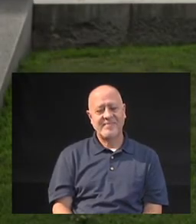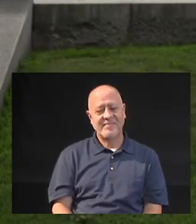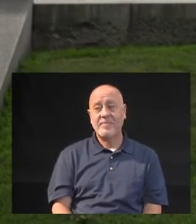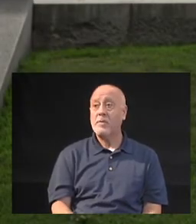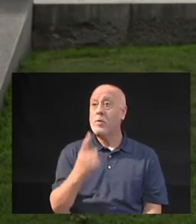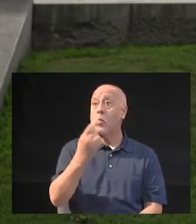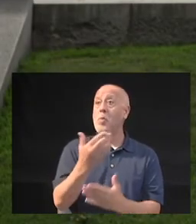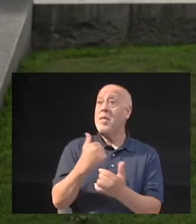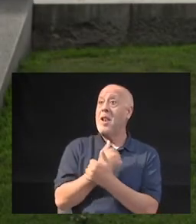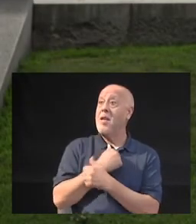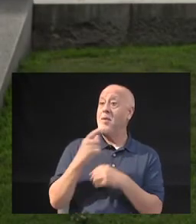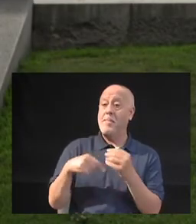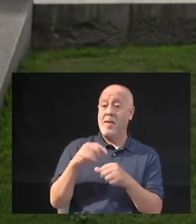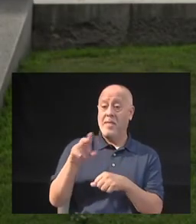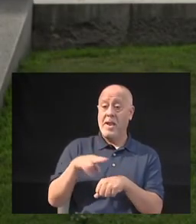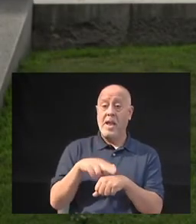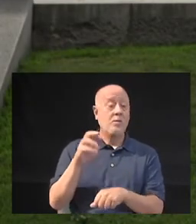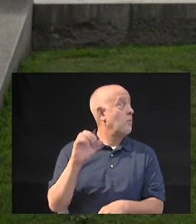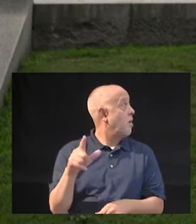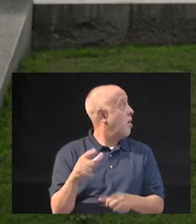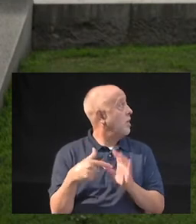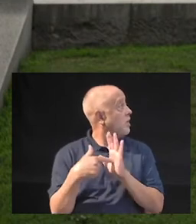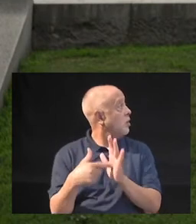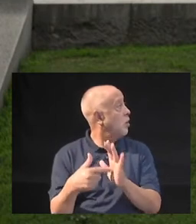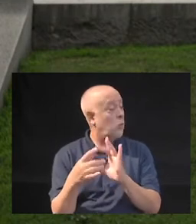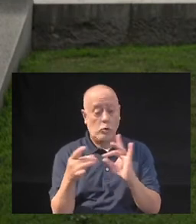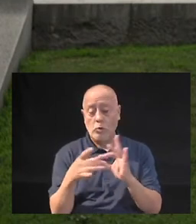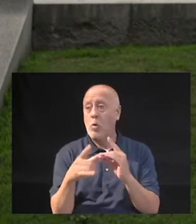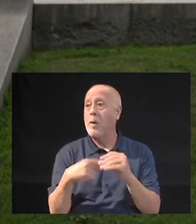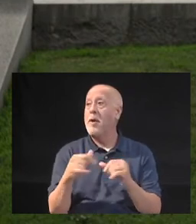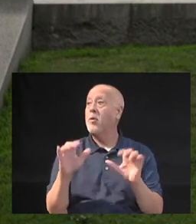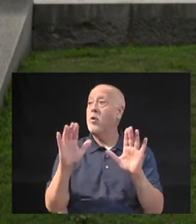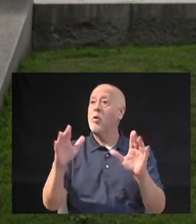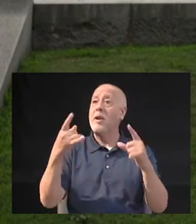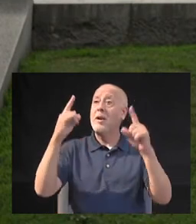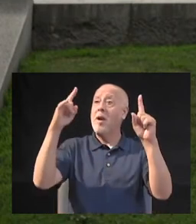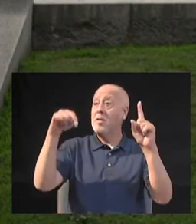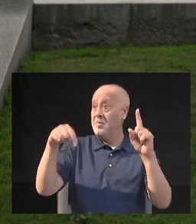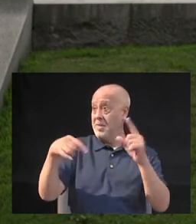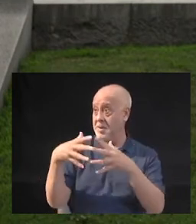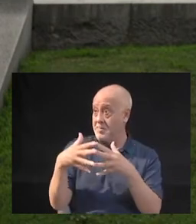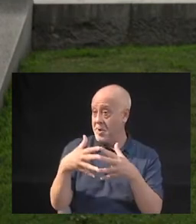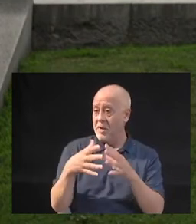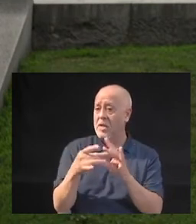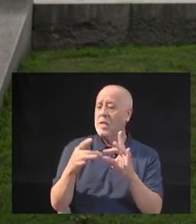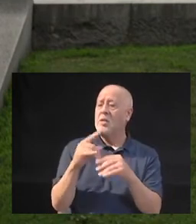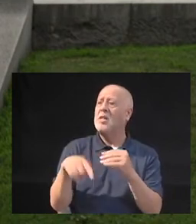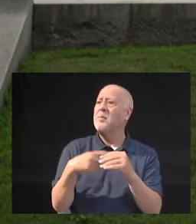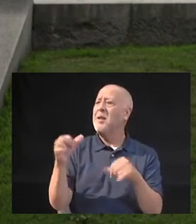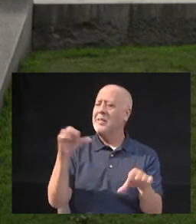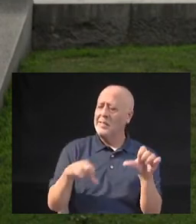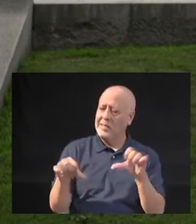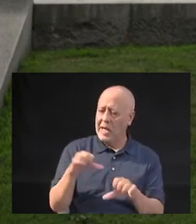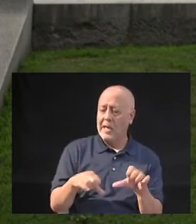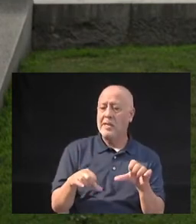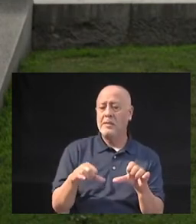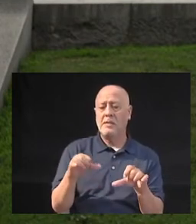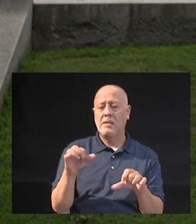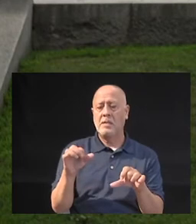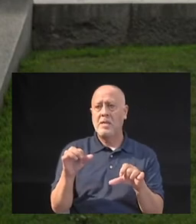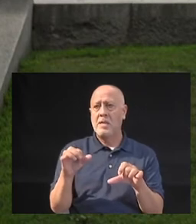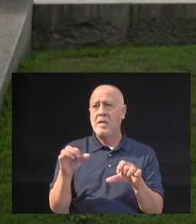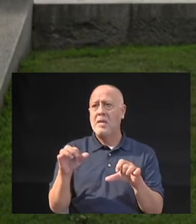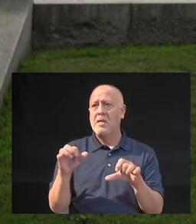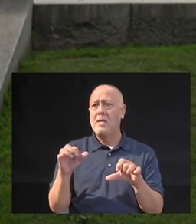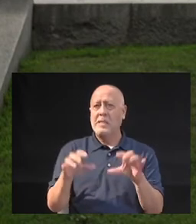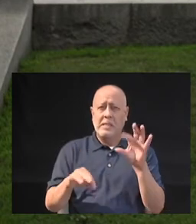One of the things I love about the National Mall is it tells the story of the great accomplishments of America. It talks about the science and the discoveries. It talks